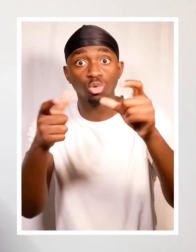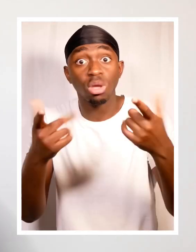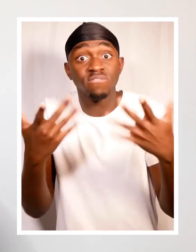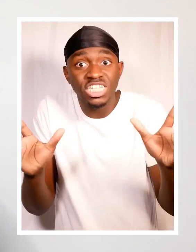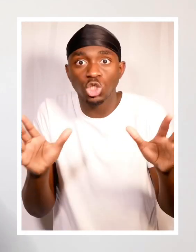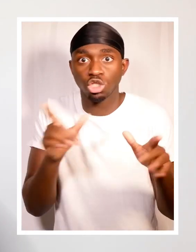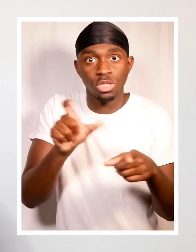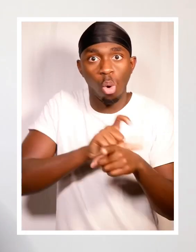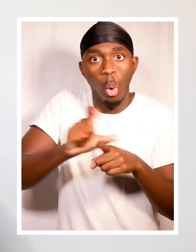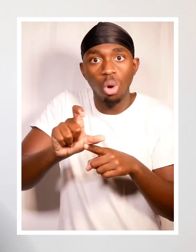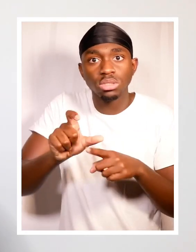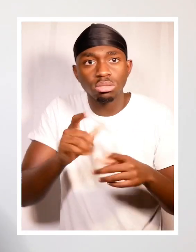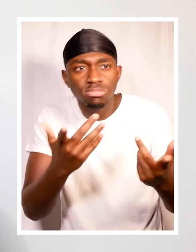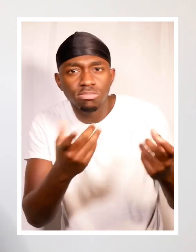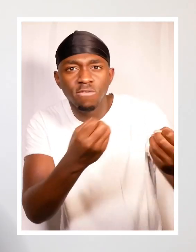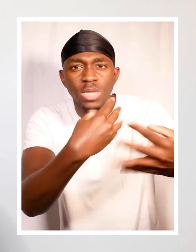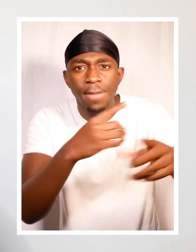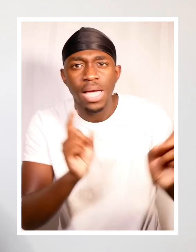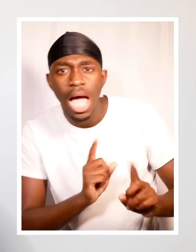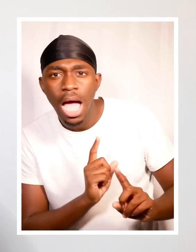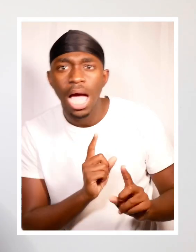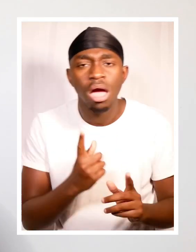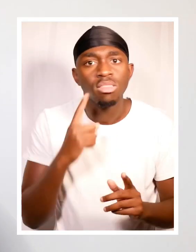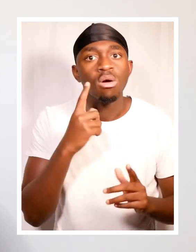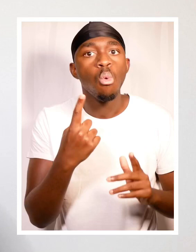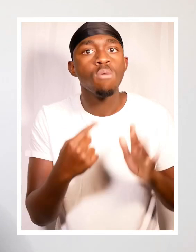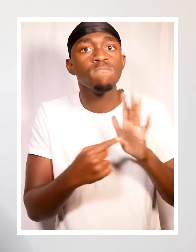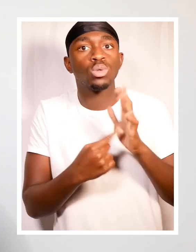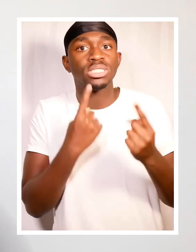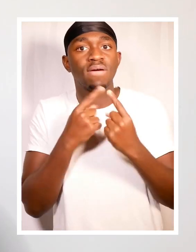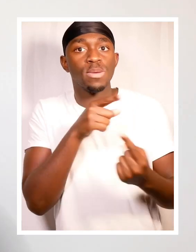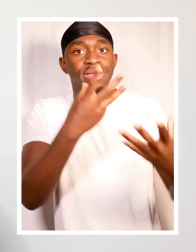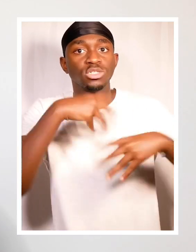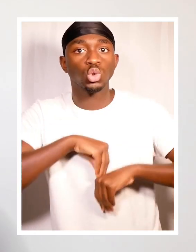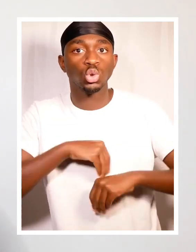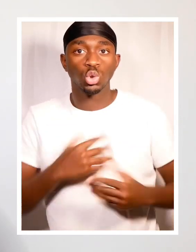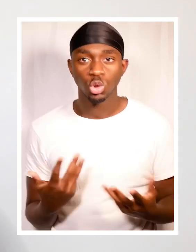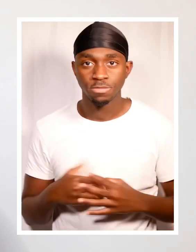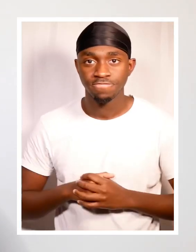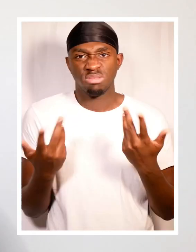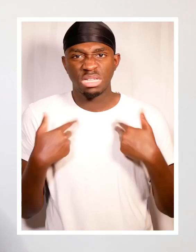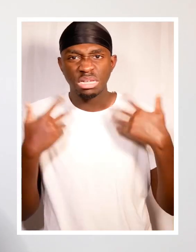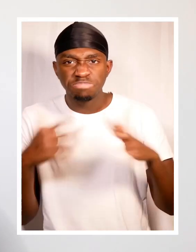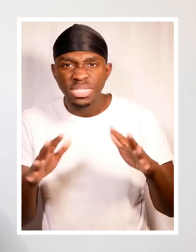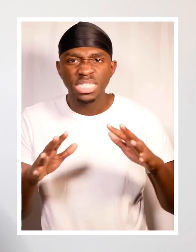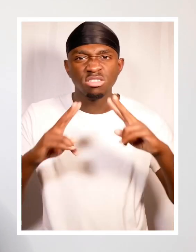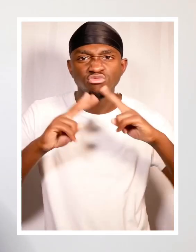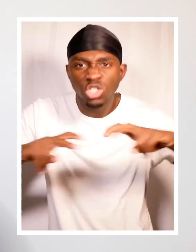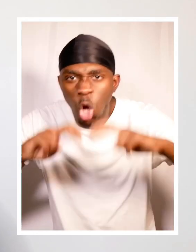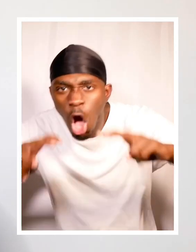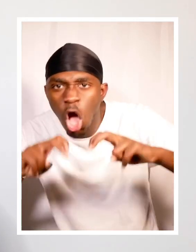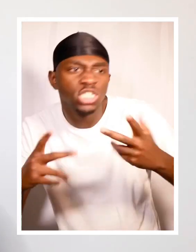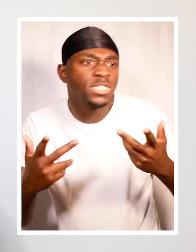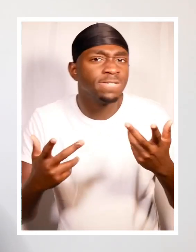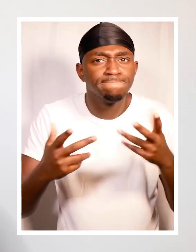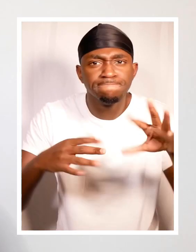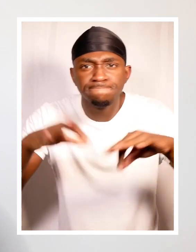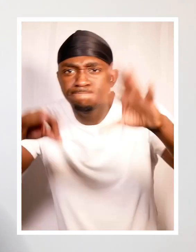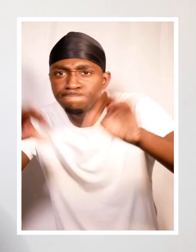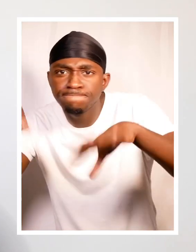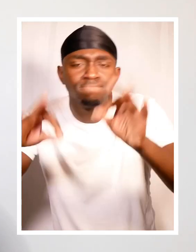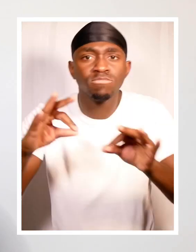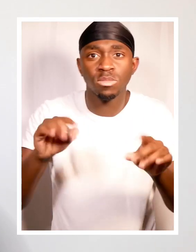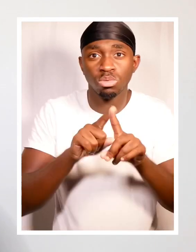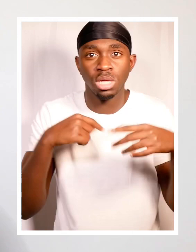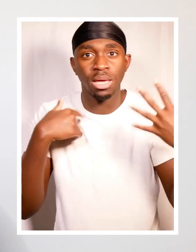in doing a boot camp or not in terms of whether the boot camp is worth applying for i